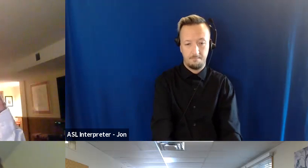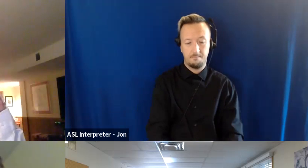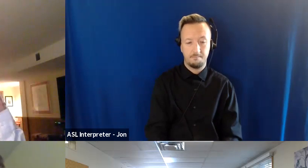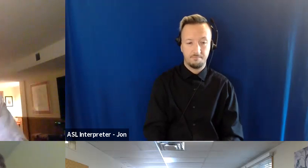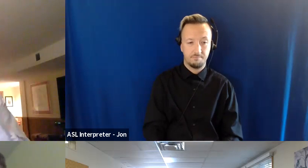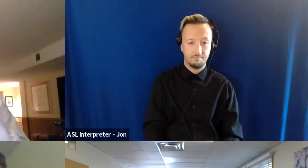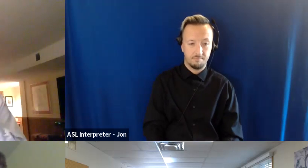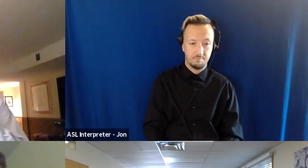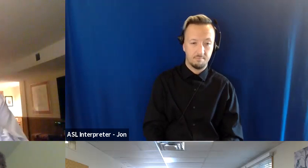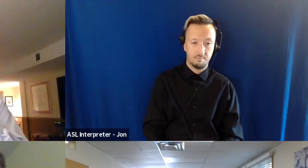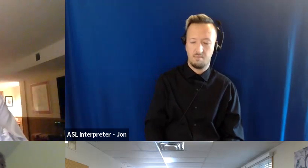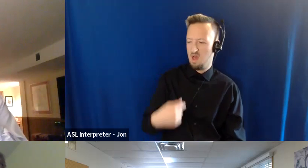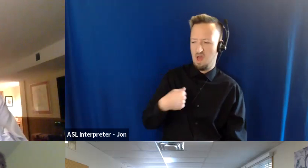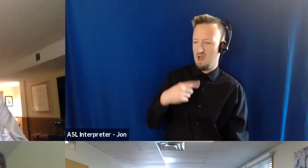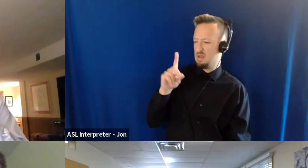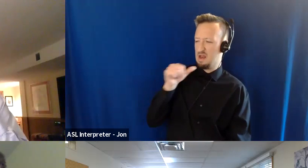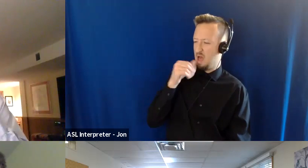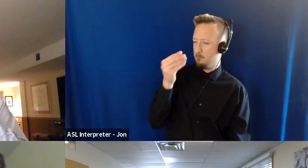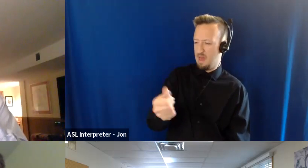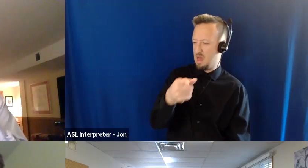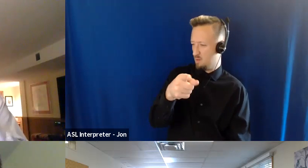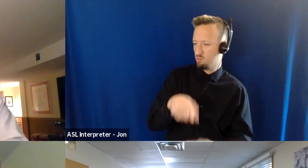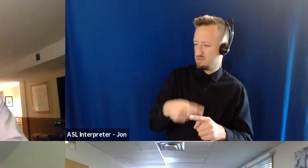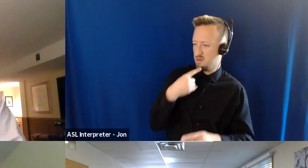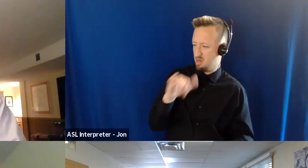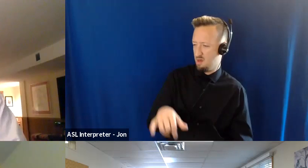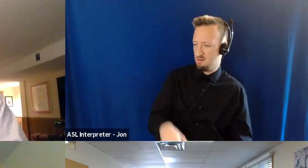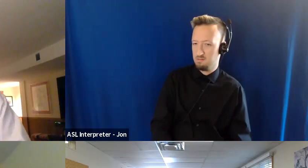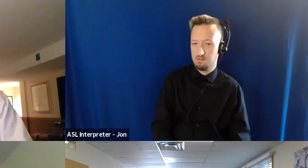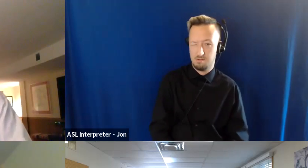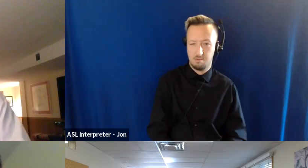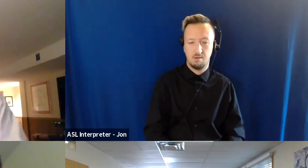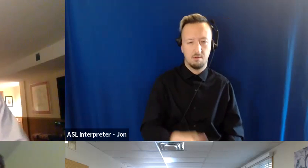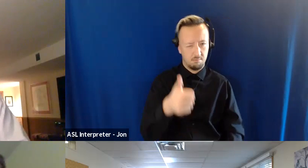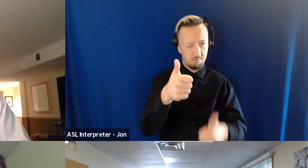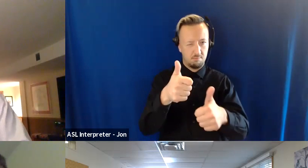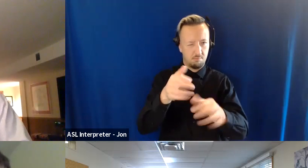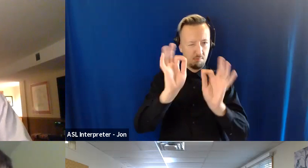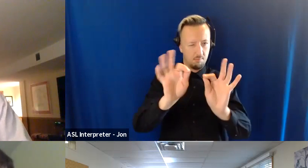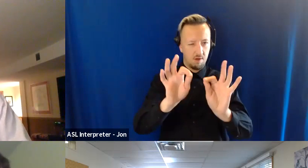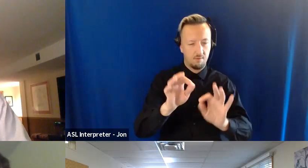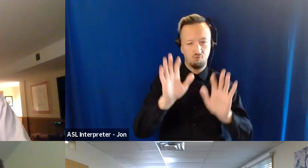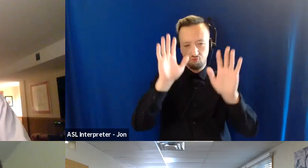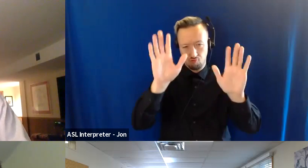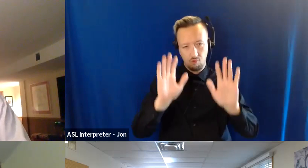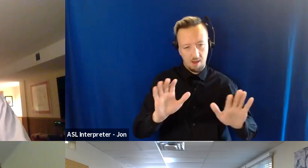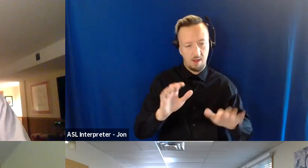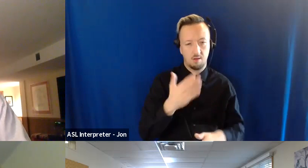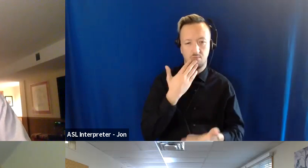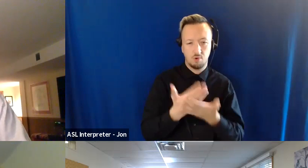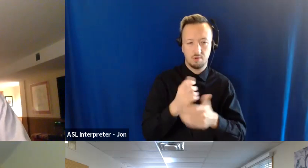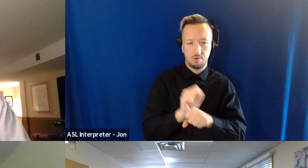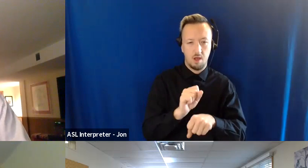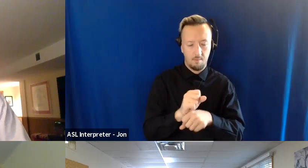I did not pay him to say that. Nice job, Andrew. Nailed it. Andrew, that was terrific. We appreciate